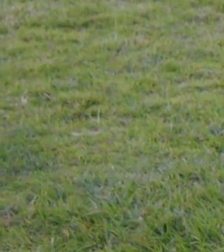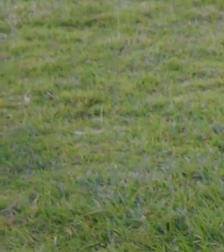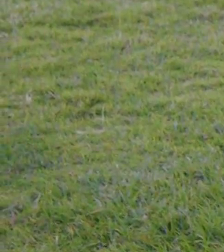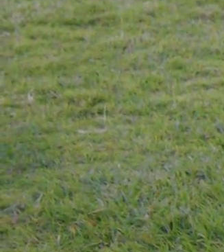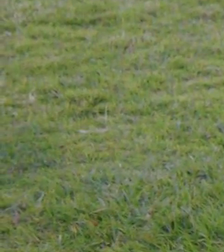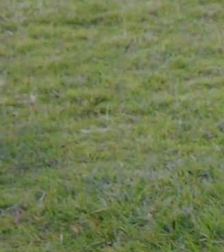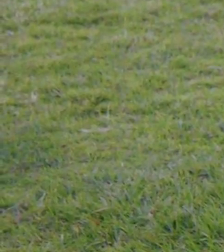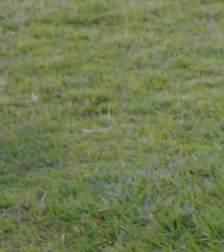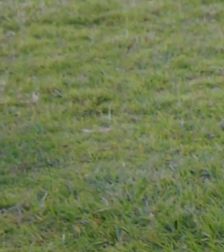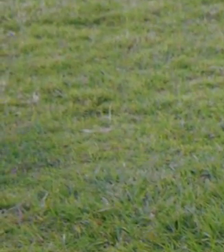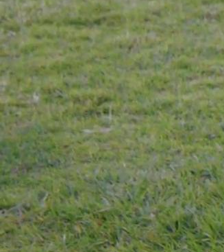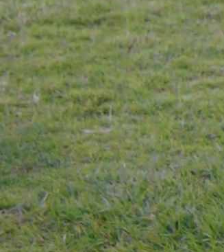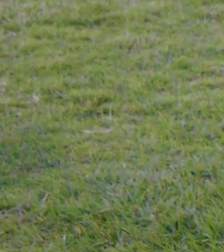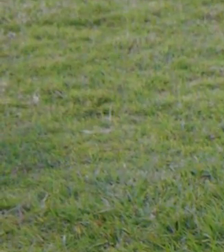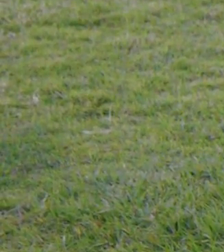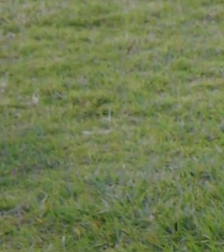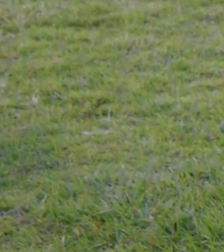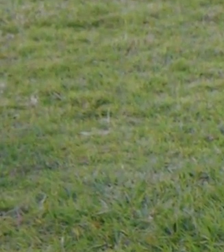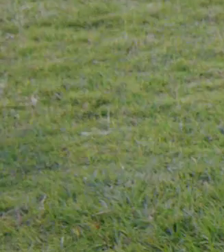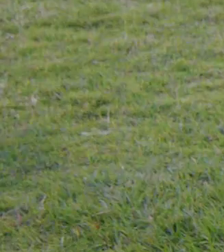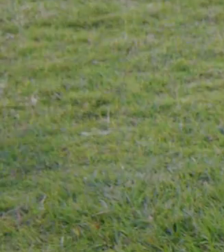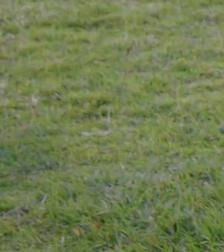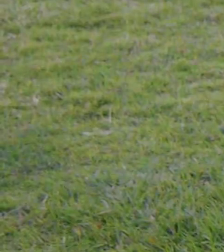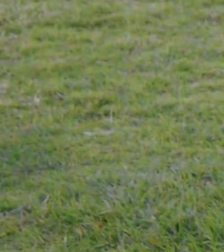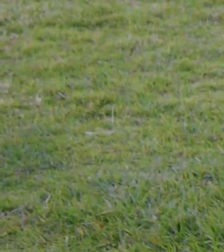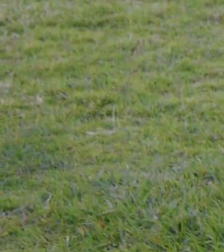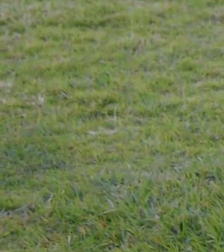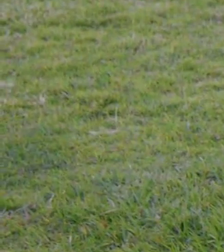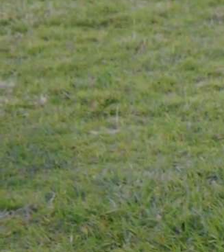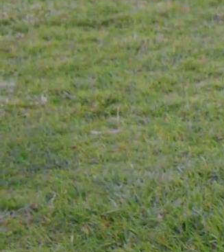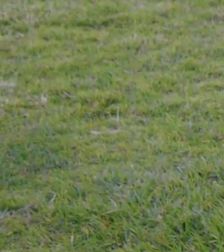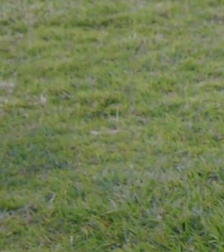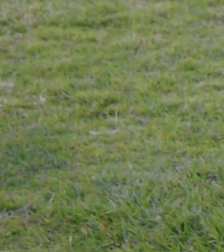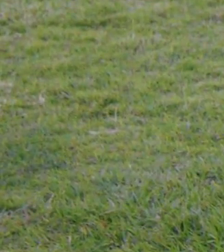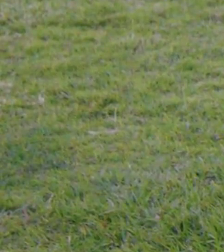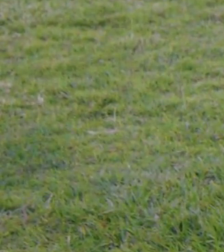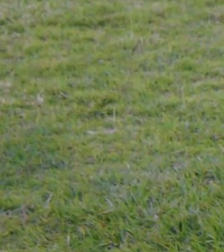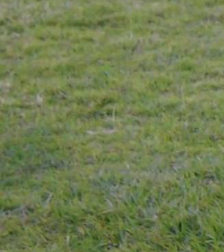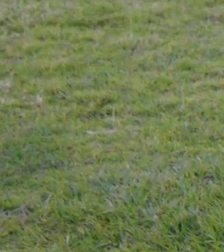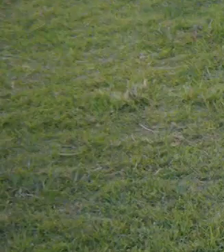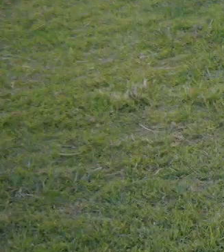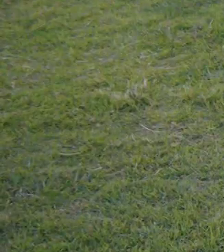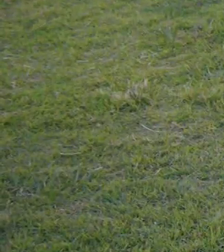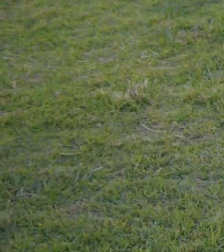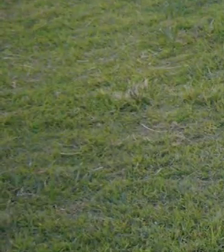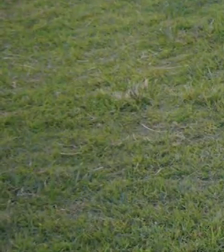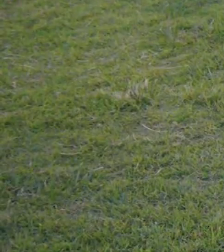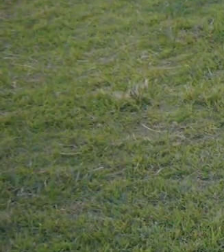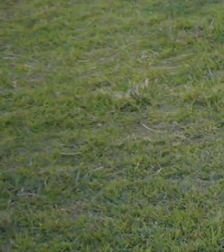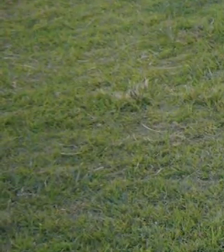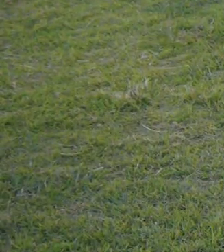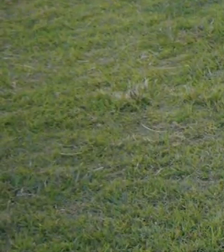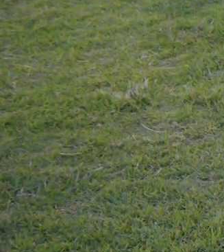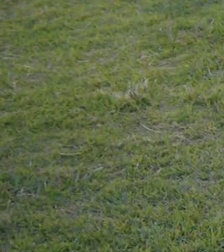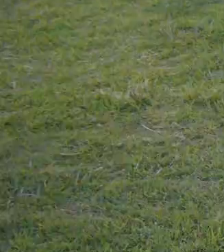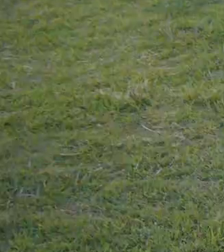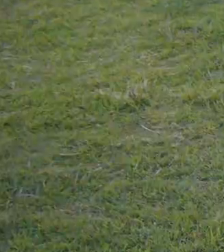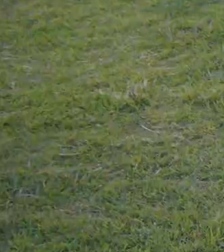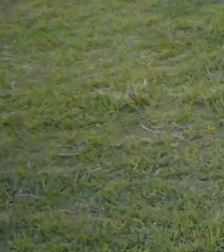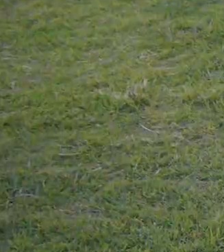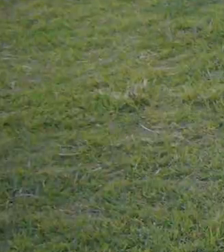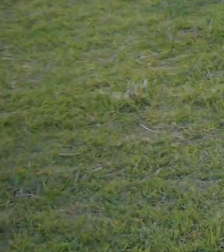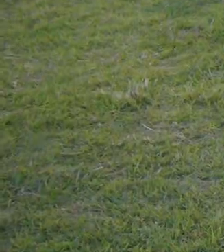Boy, have we learnt a lot this morning about making connections when we read, about measuring, and about understanding the weather. It's probably